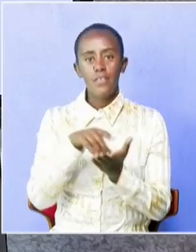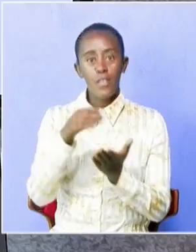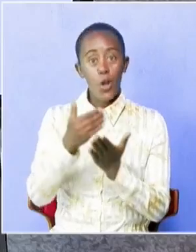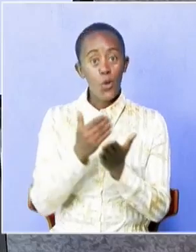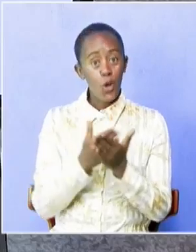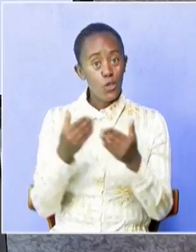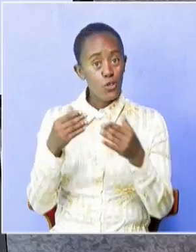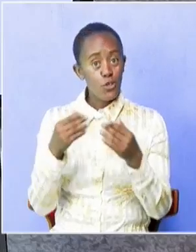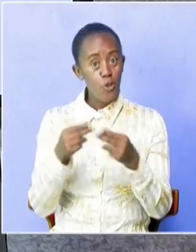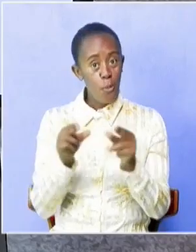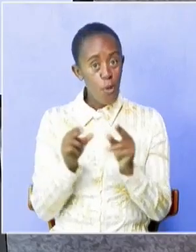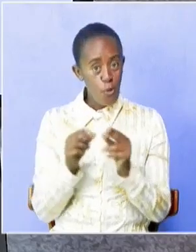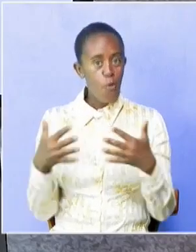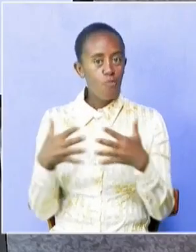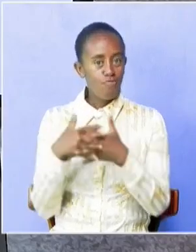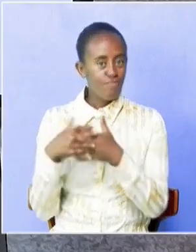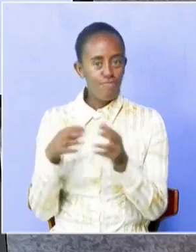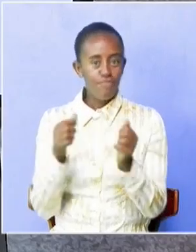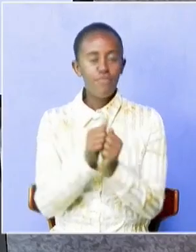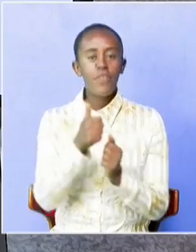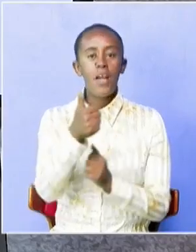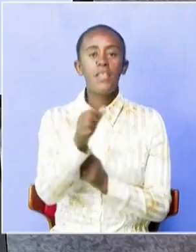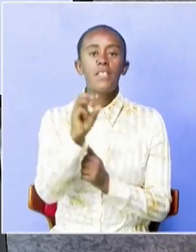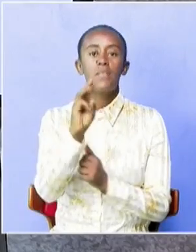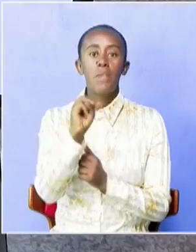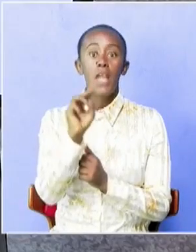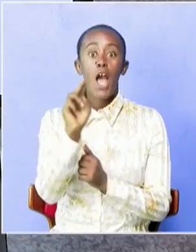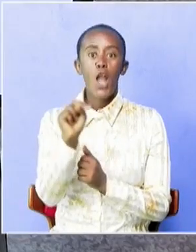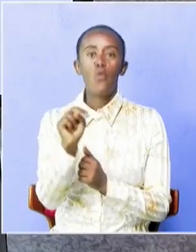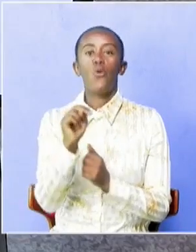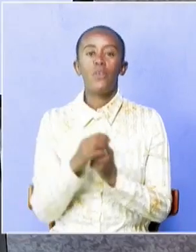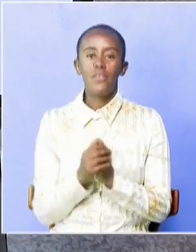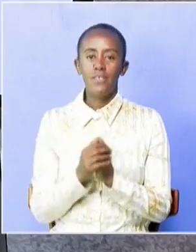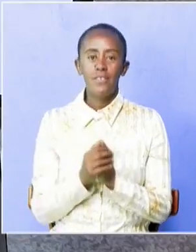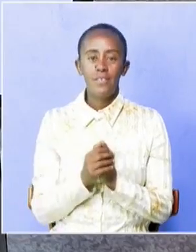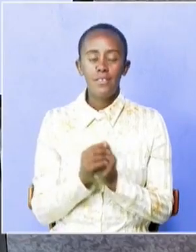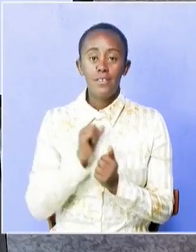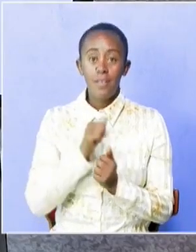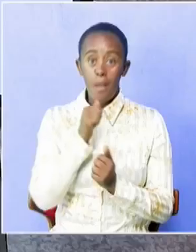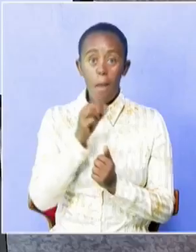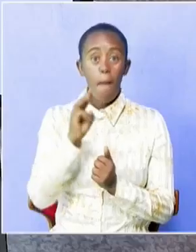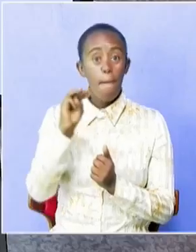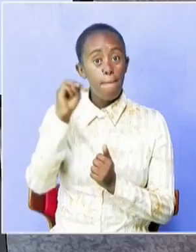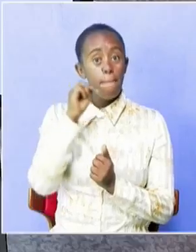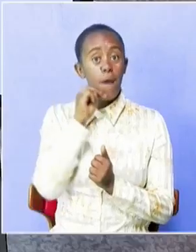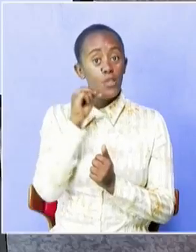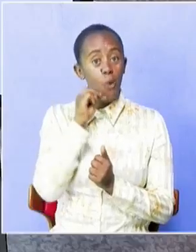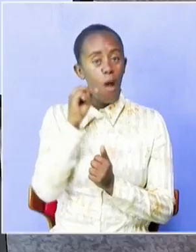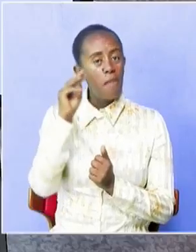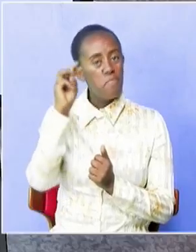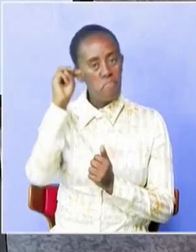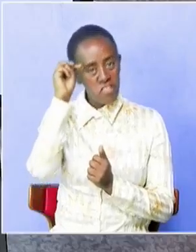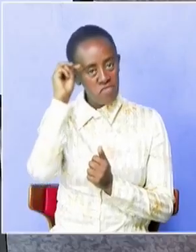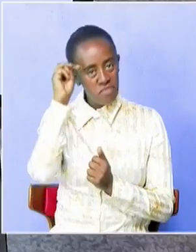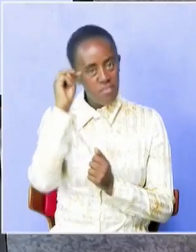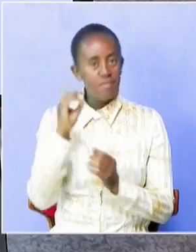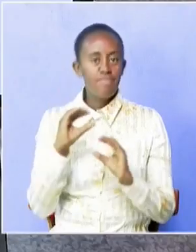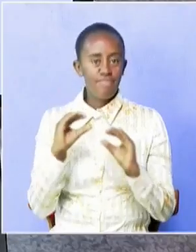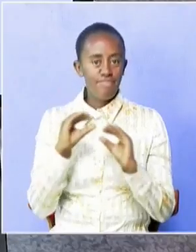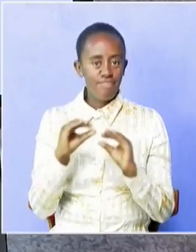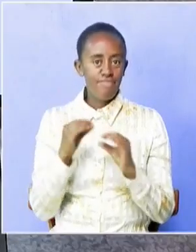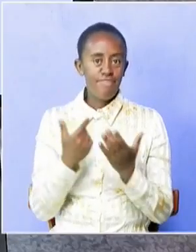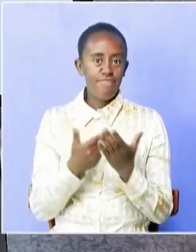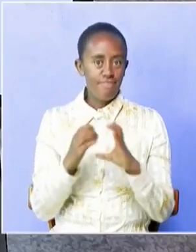Education Bureau in collaboration with Addis Media Network. And I'm Marcel Mesfin teaching you this class.